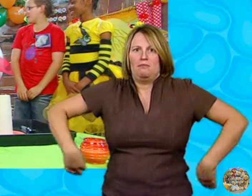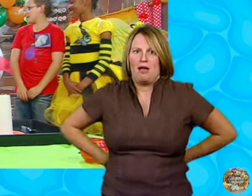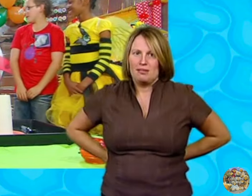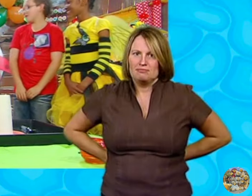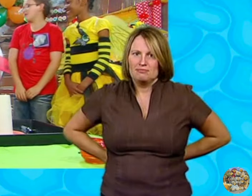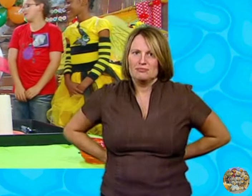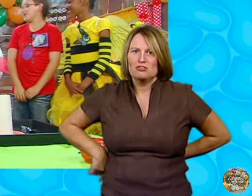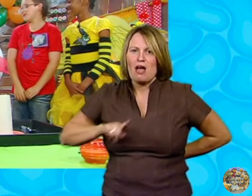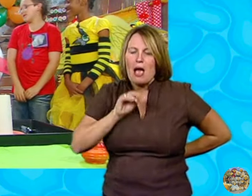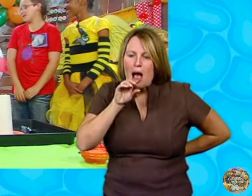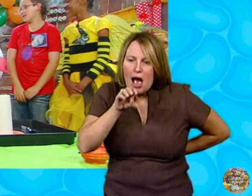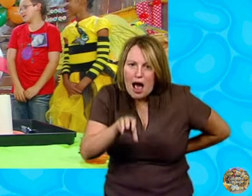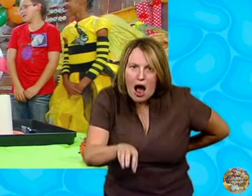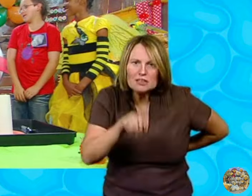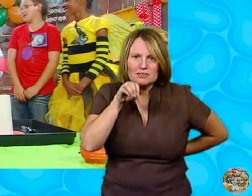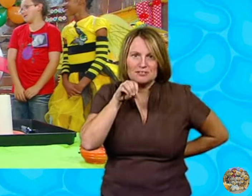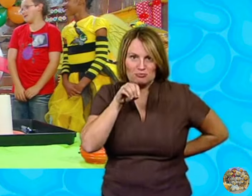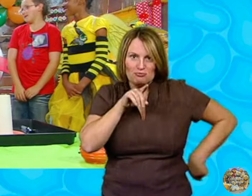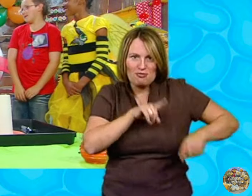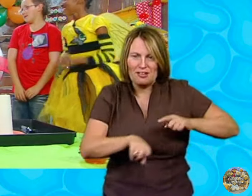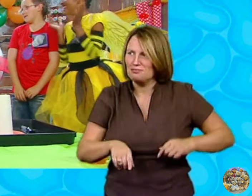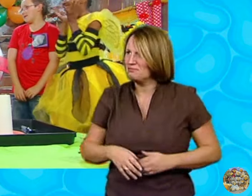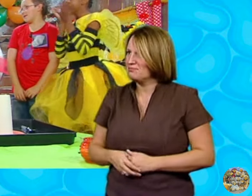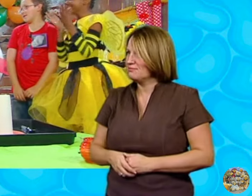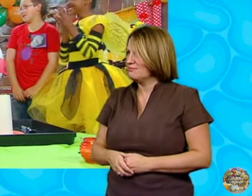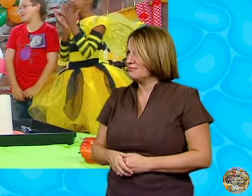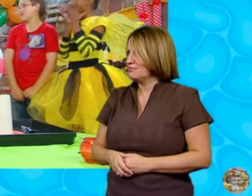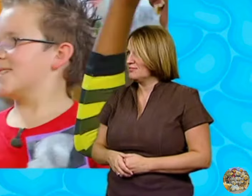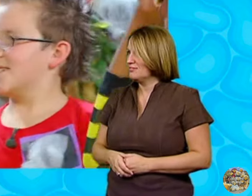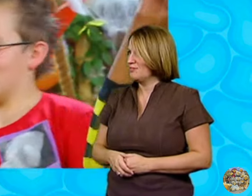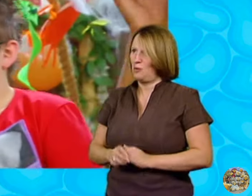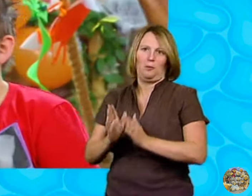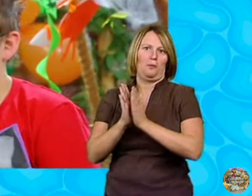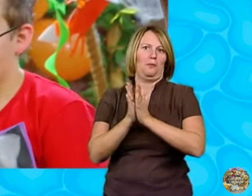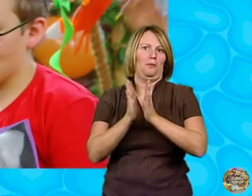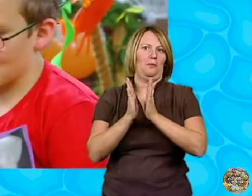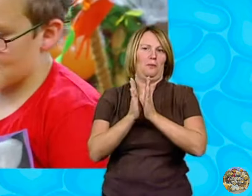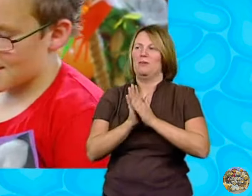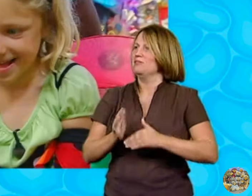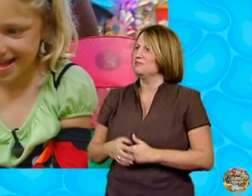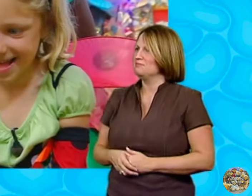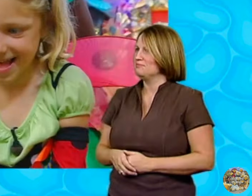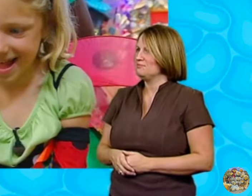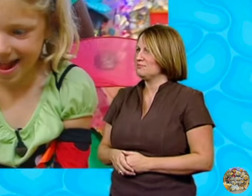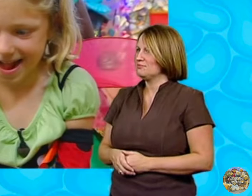behind their back without using them, and then put their face in to try and get it.